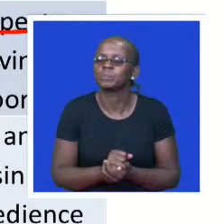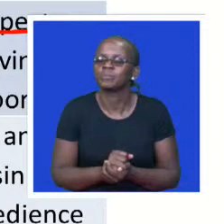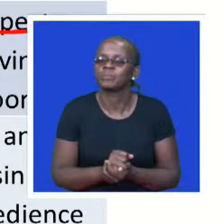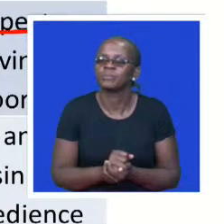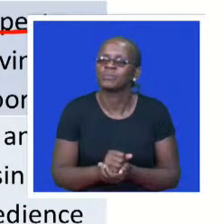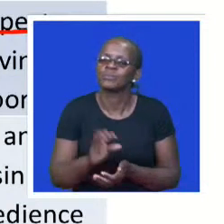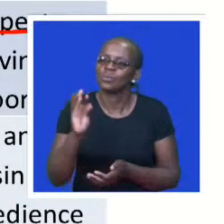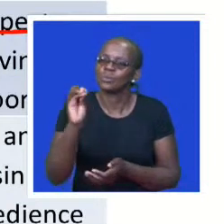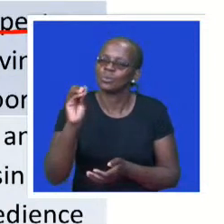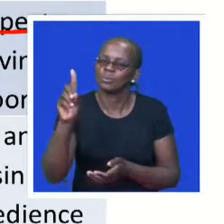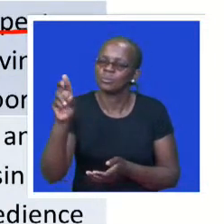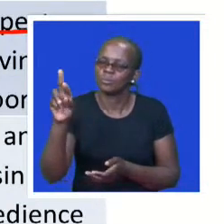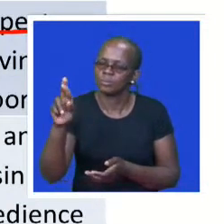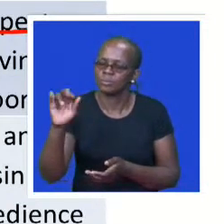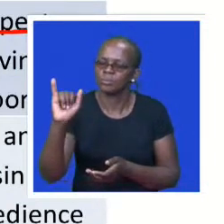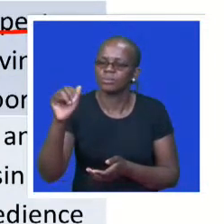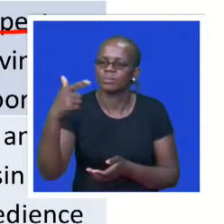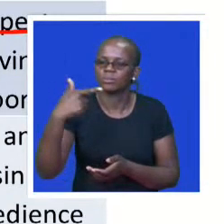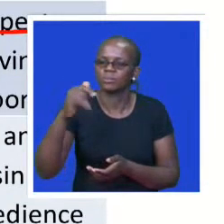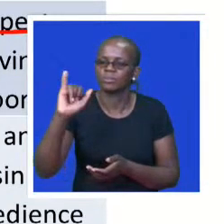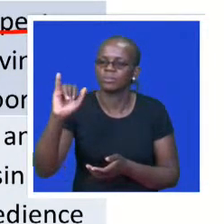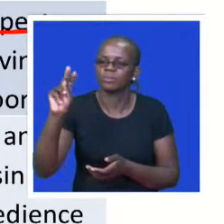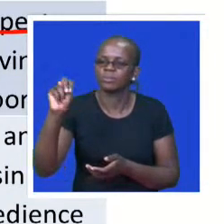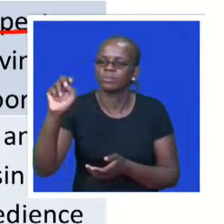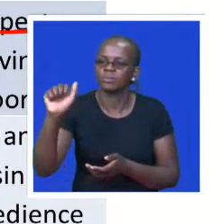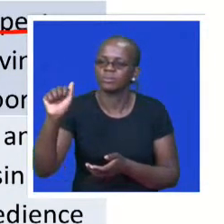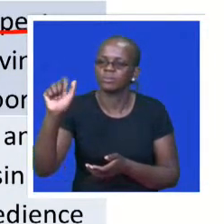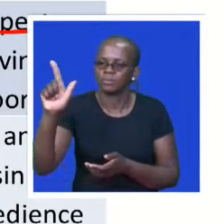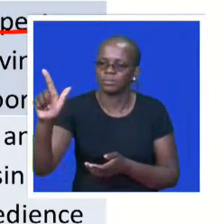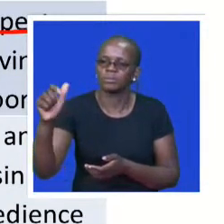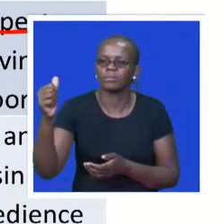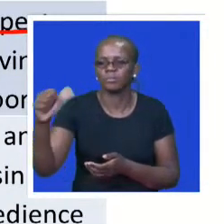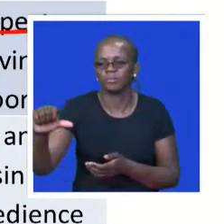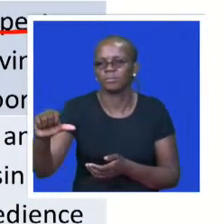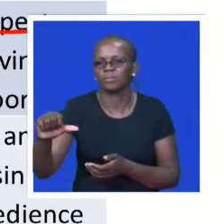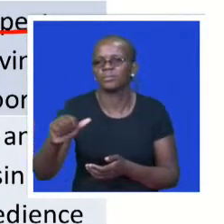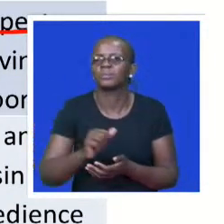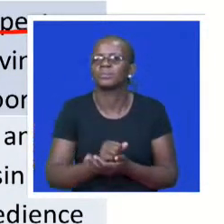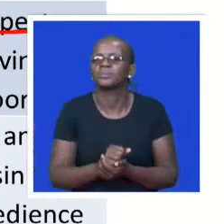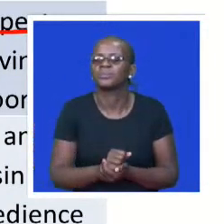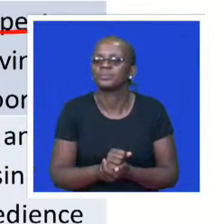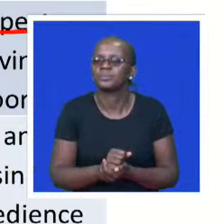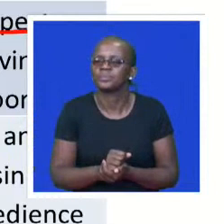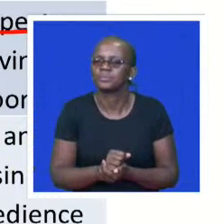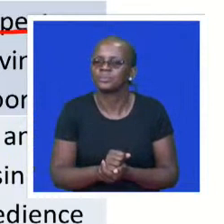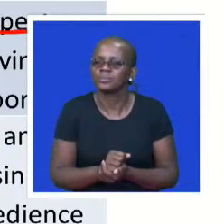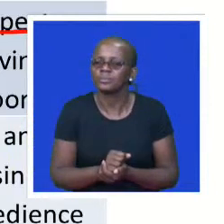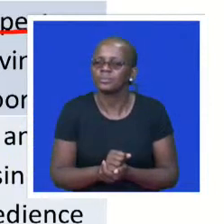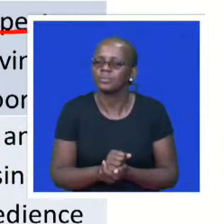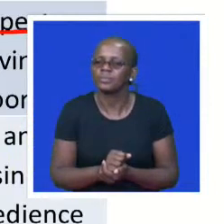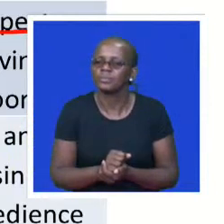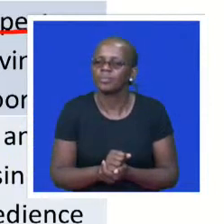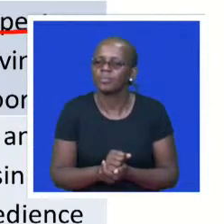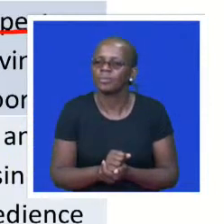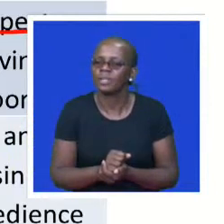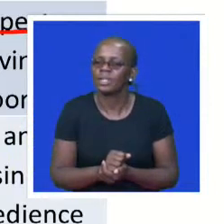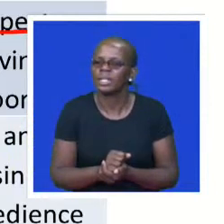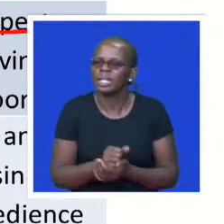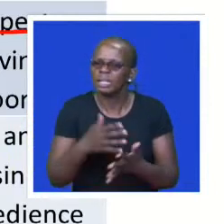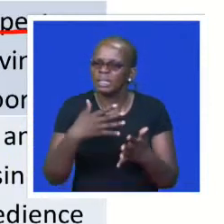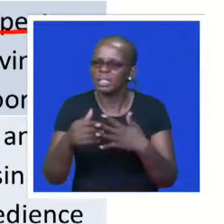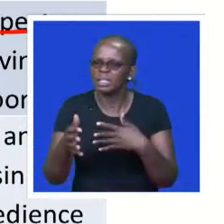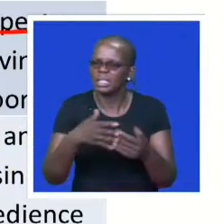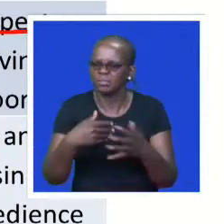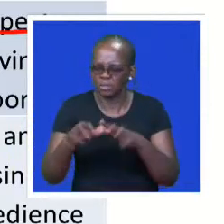the original sin. We have already spoken about it, dear Lena. So this is a condition inherited by